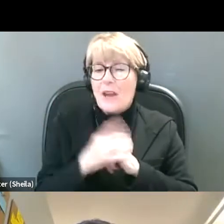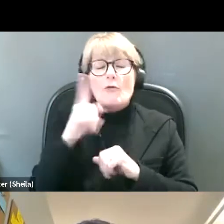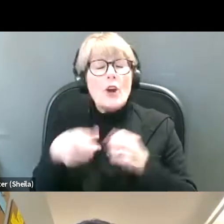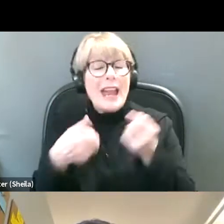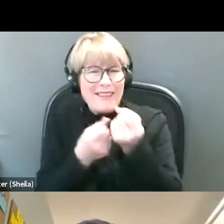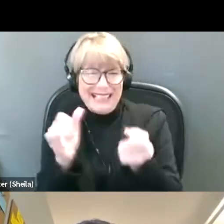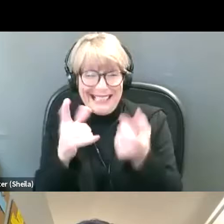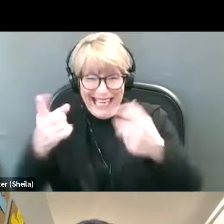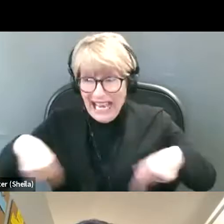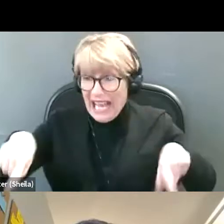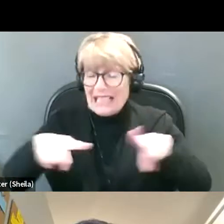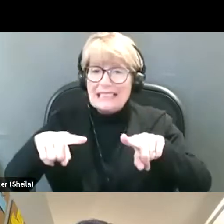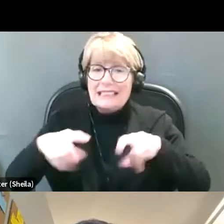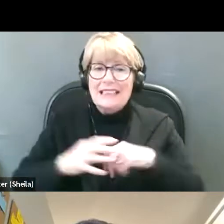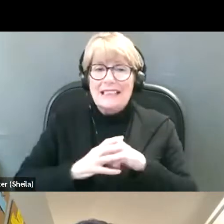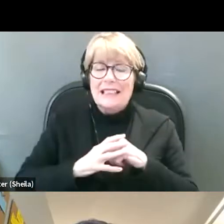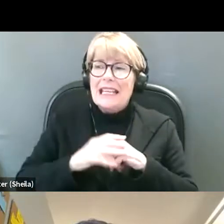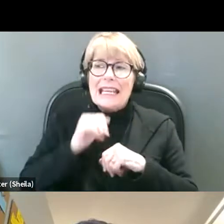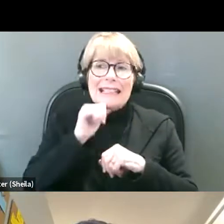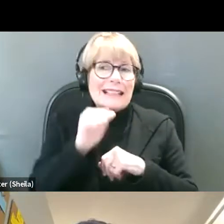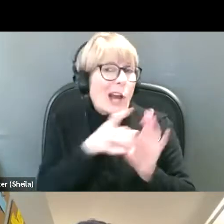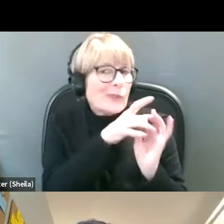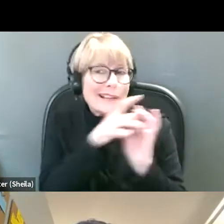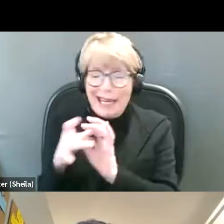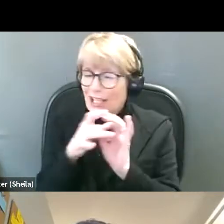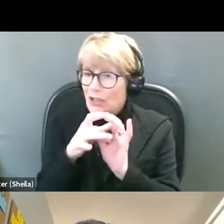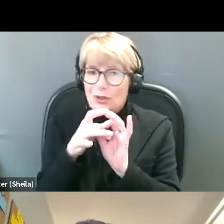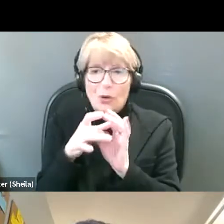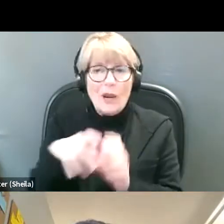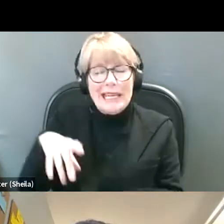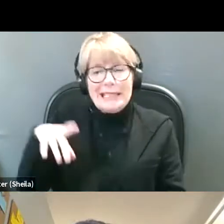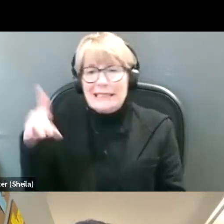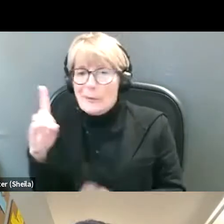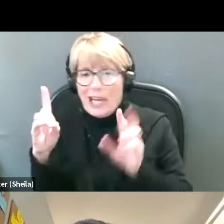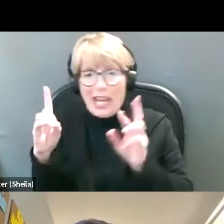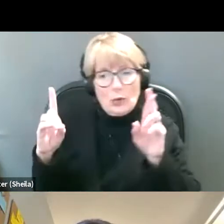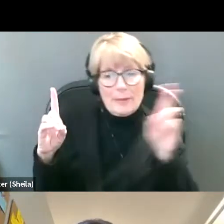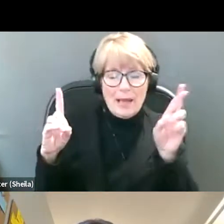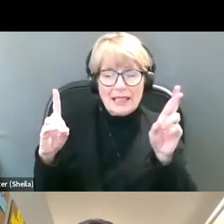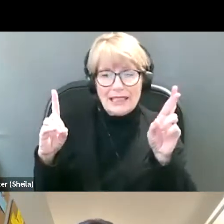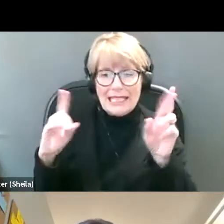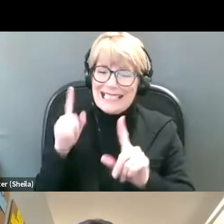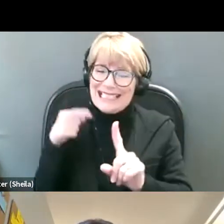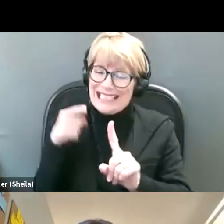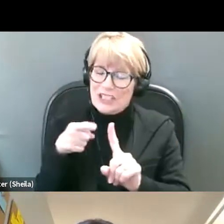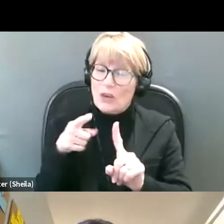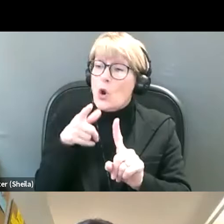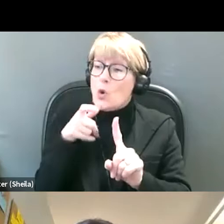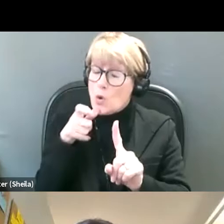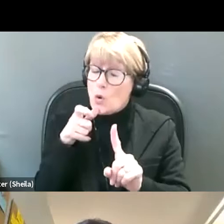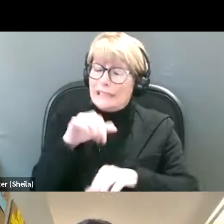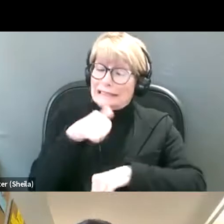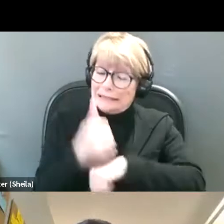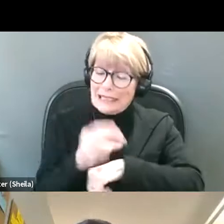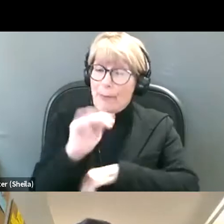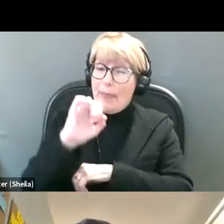us, it's really not a party issue. It's a issue about who's in control of the map making and ensuring